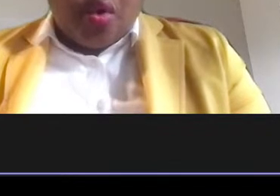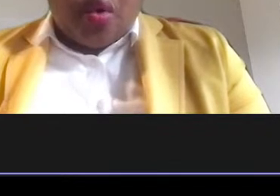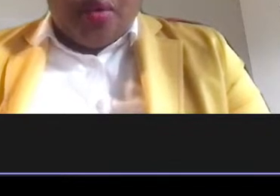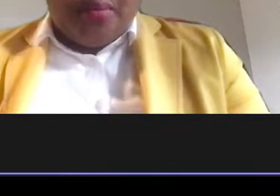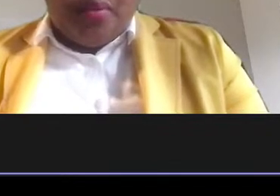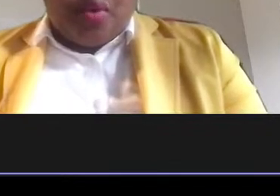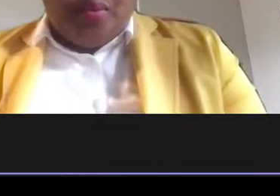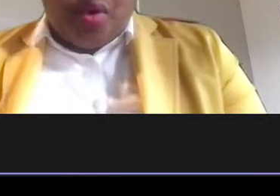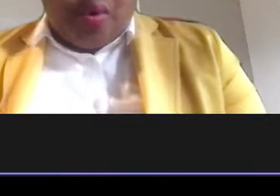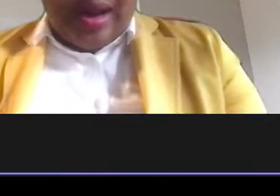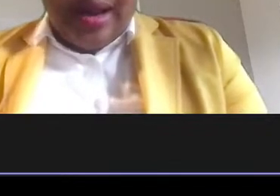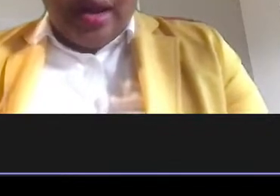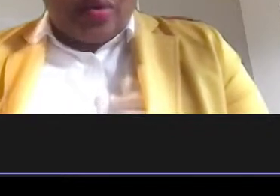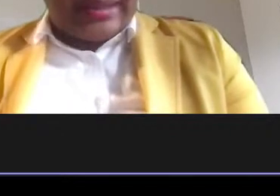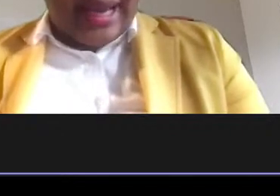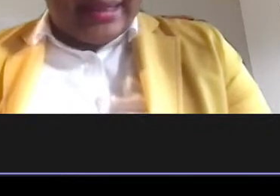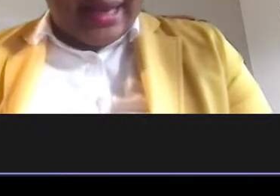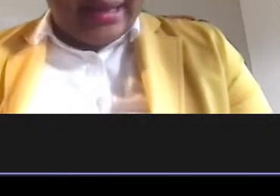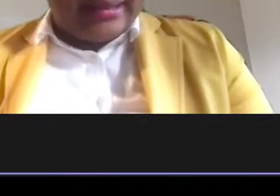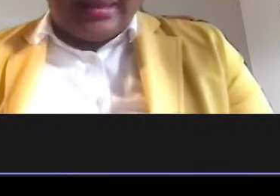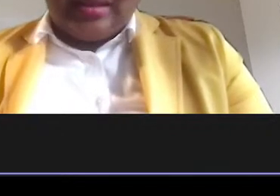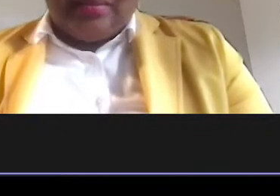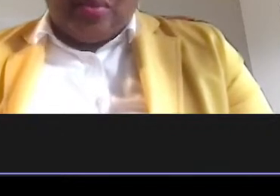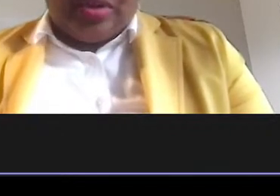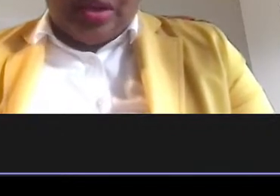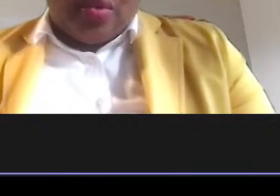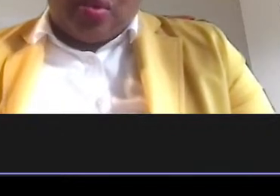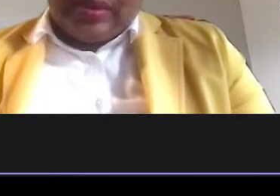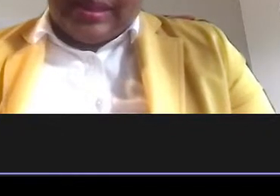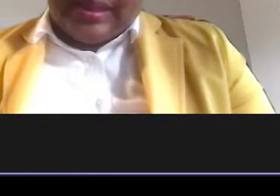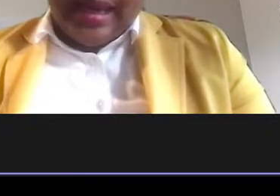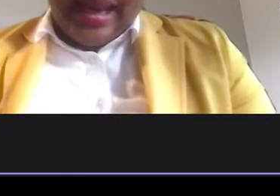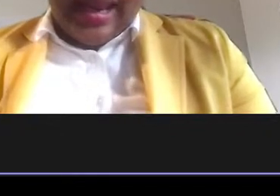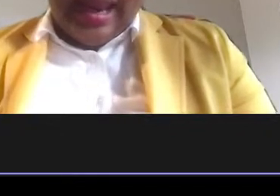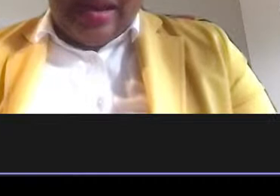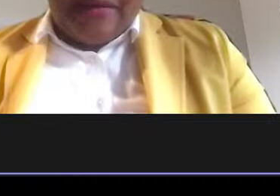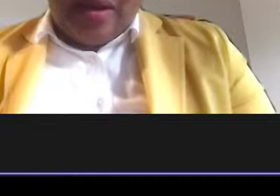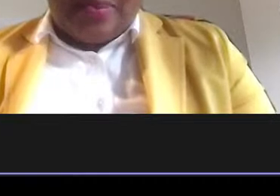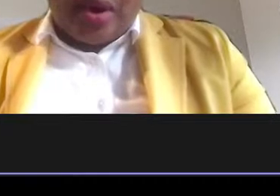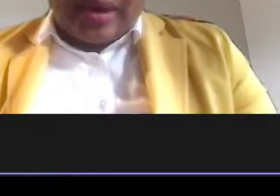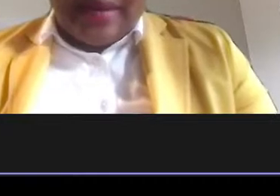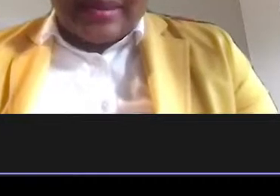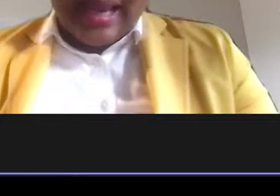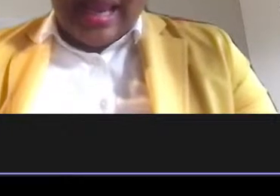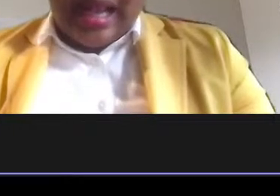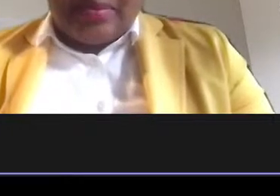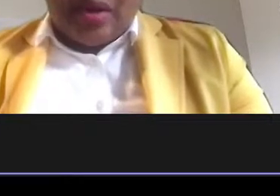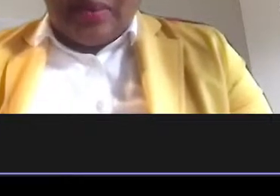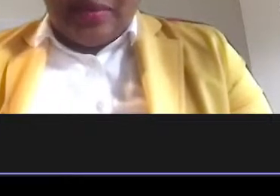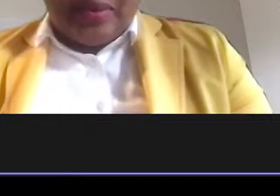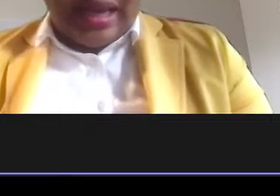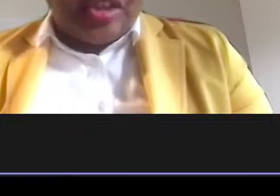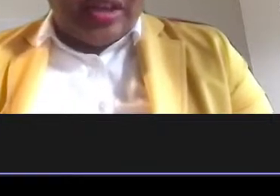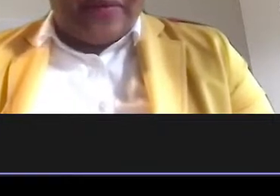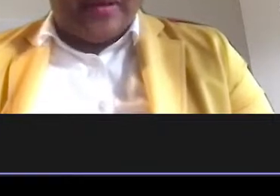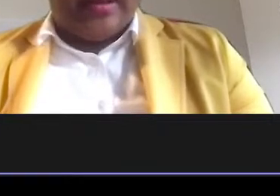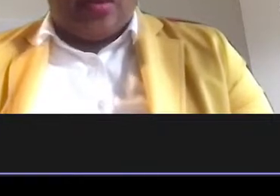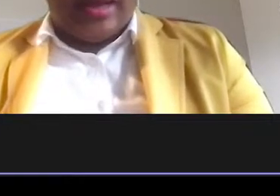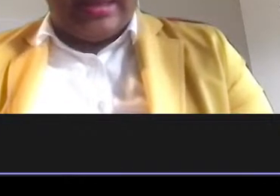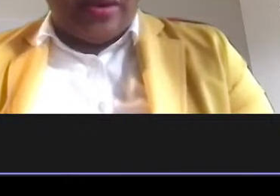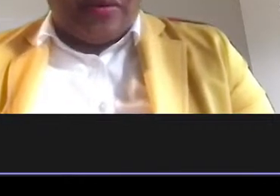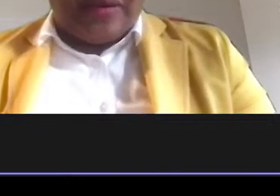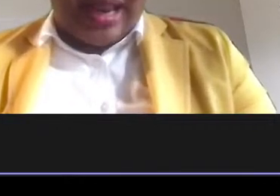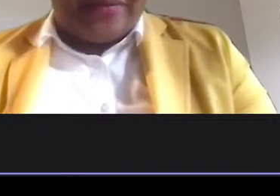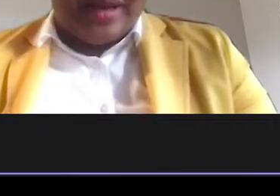lokhu kubukwa kusenze sizibuze ukuthi, have our programs helped our people achieve